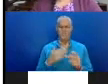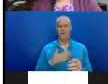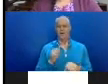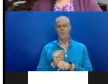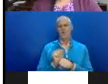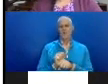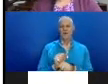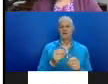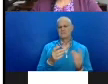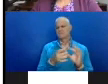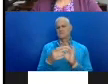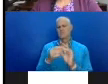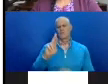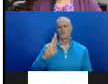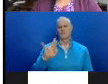justice.